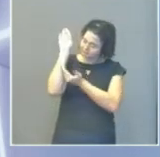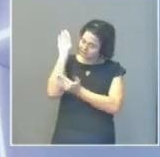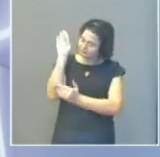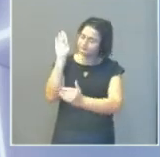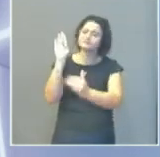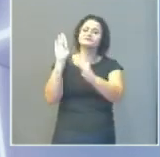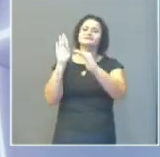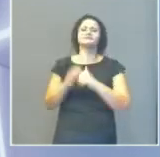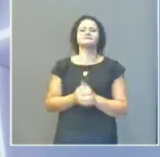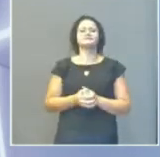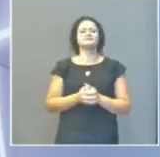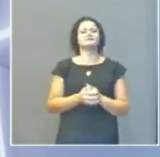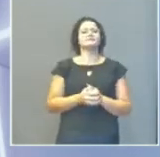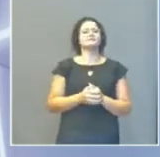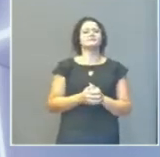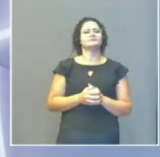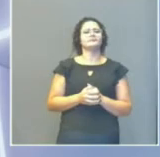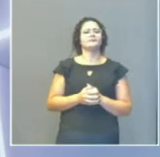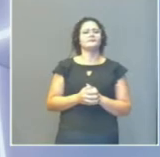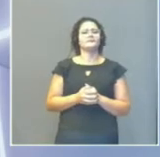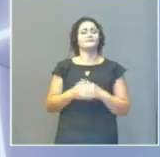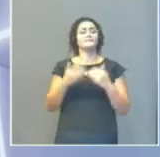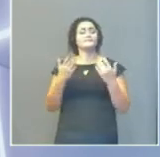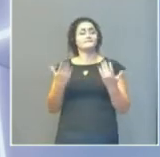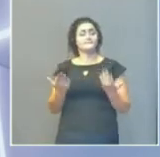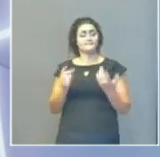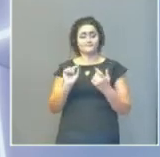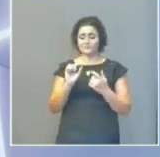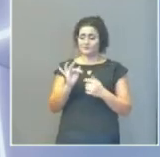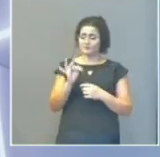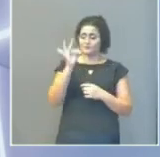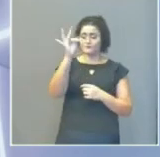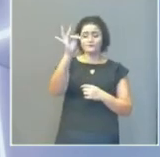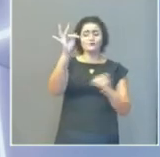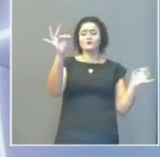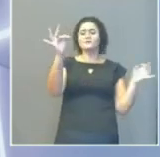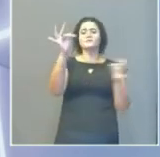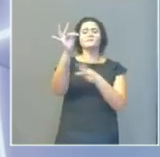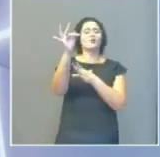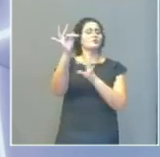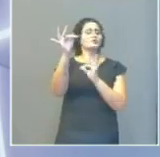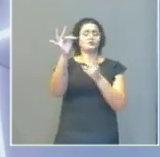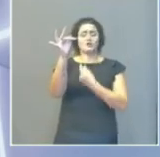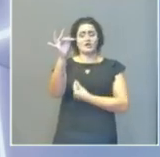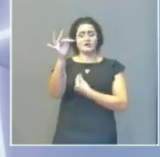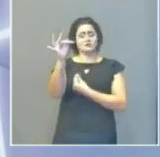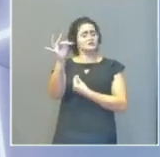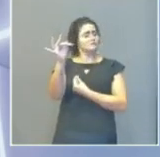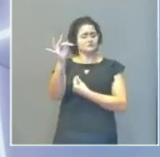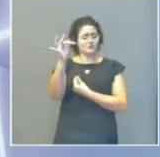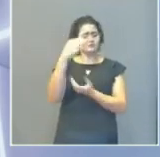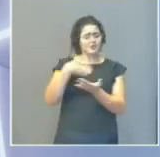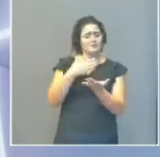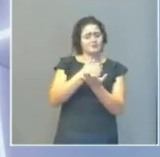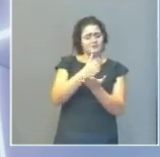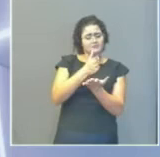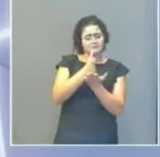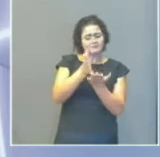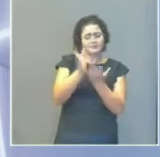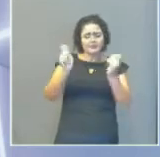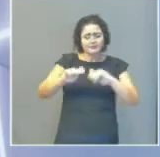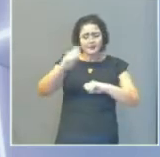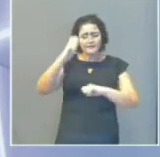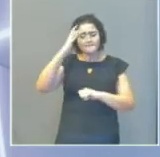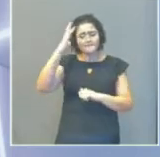what was that? That the future is not all there is, that there are other ways of thinking about ourselves in the world. I think